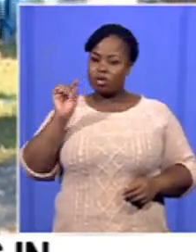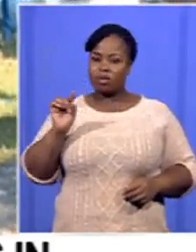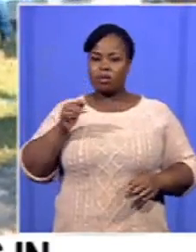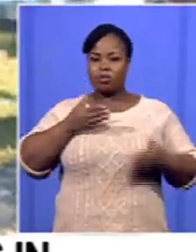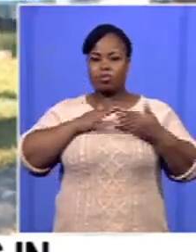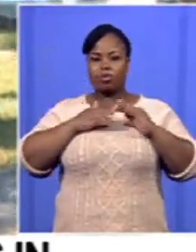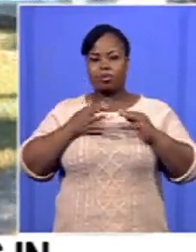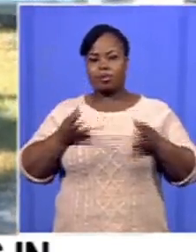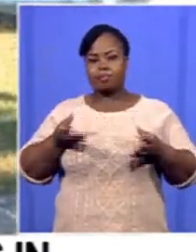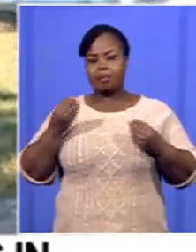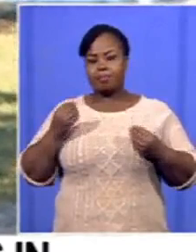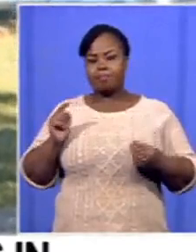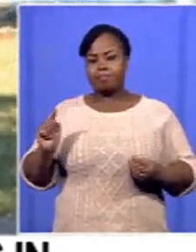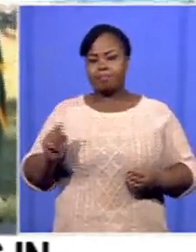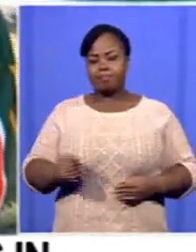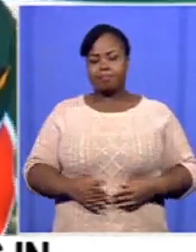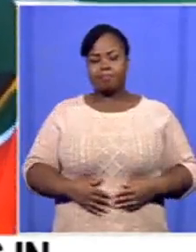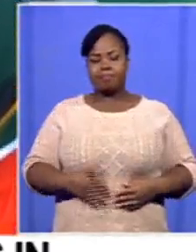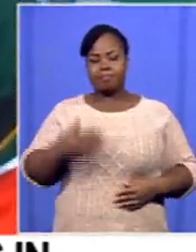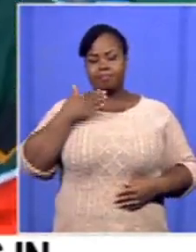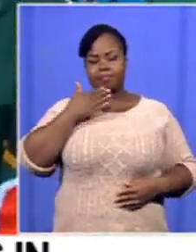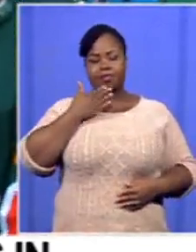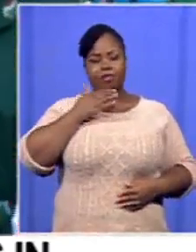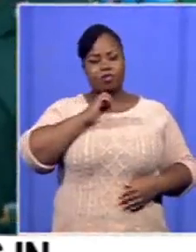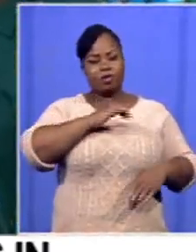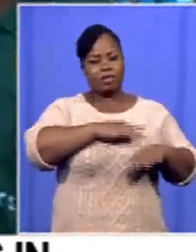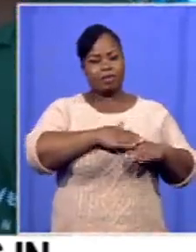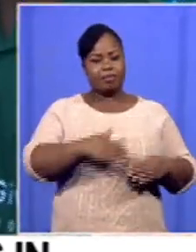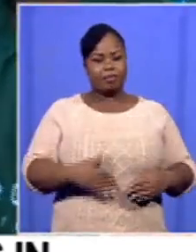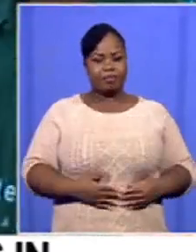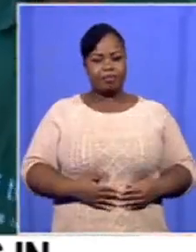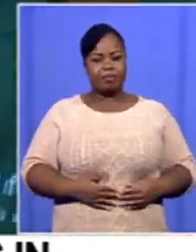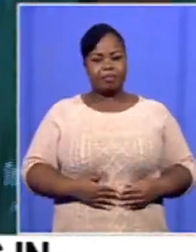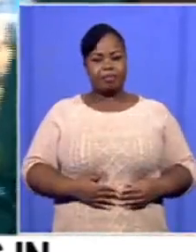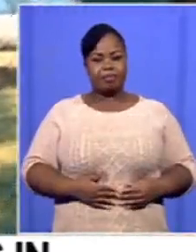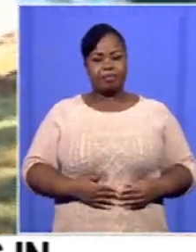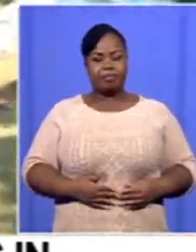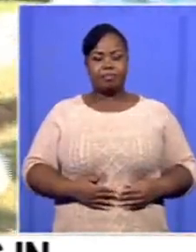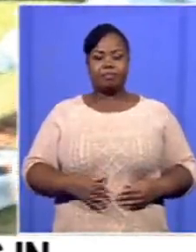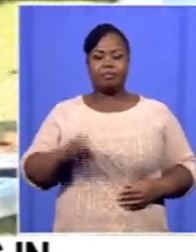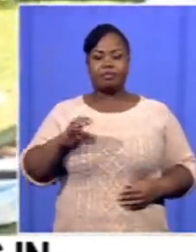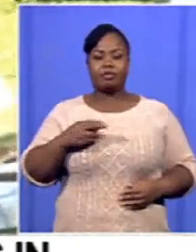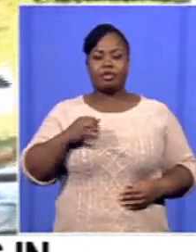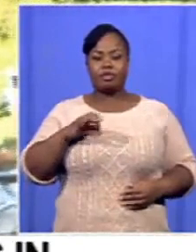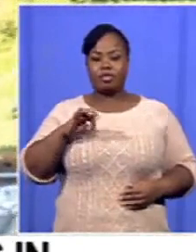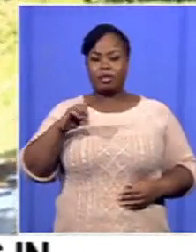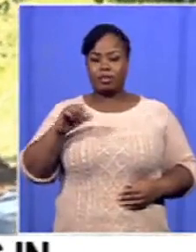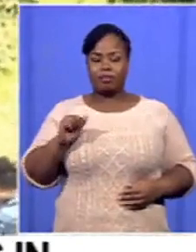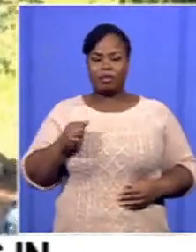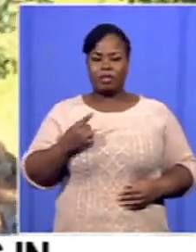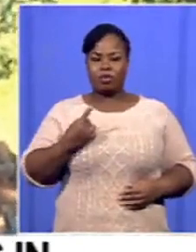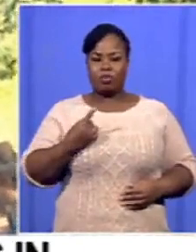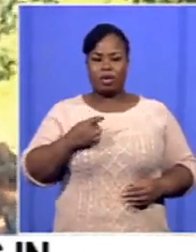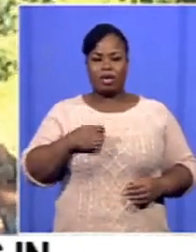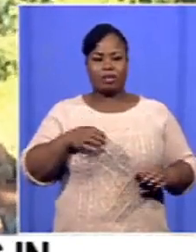get some water. Thank you very much, Alfred, for your time. Yeah, well, thanks. Thank you very much. Griselda, the one borehole